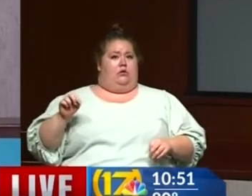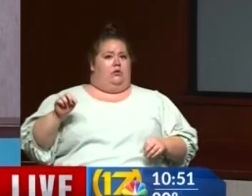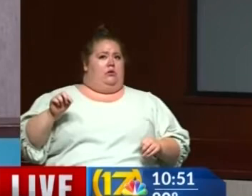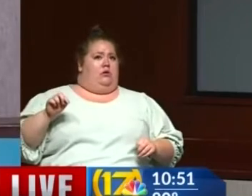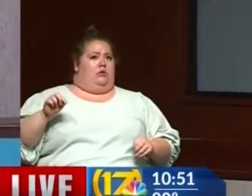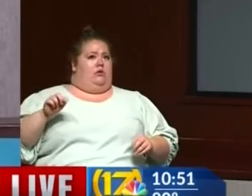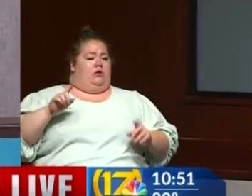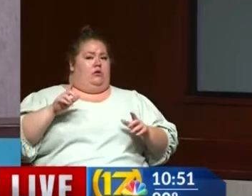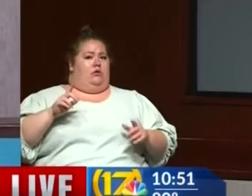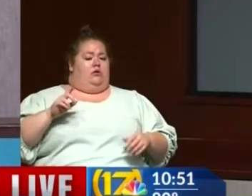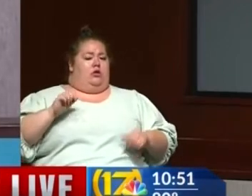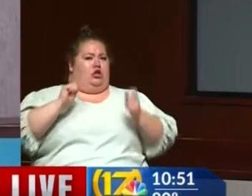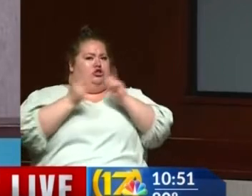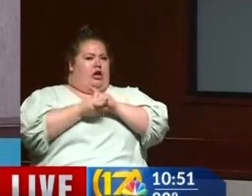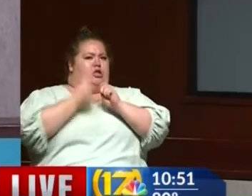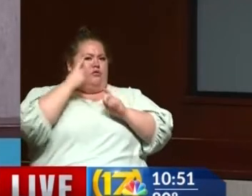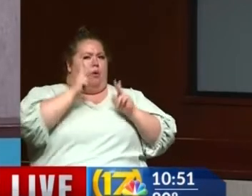tested.